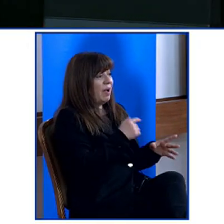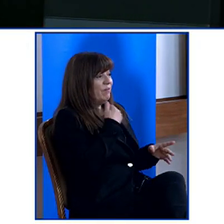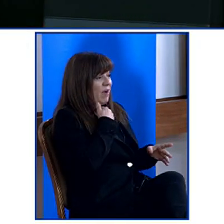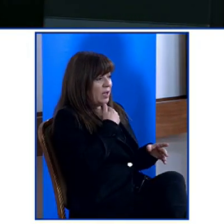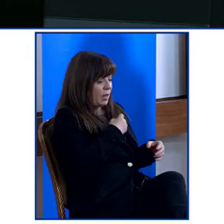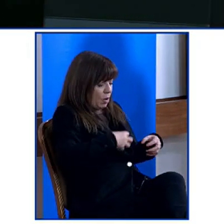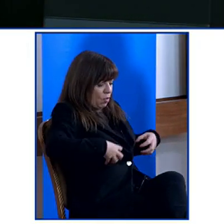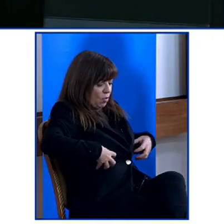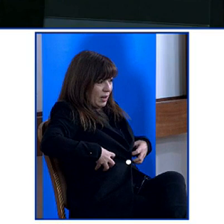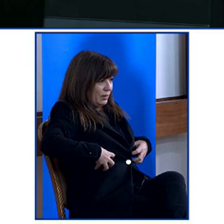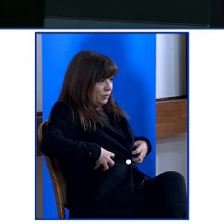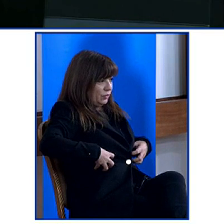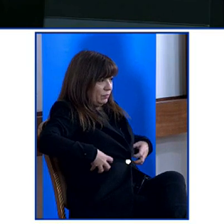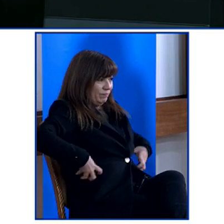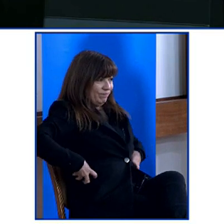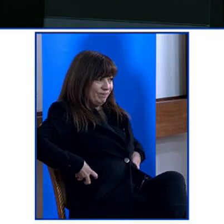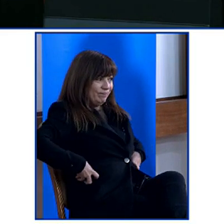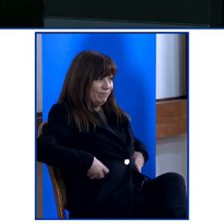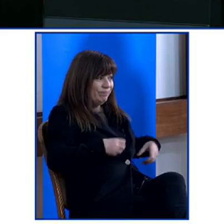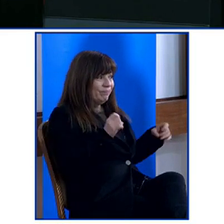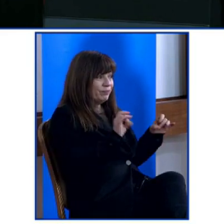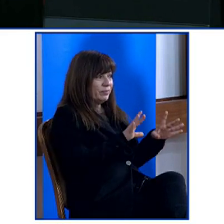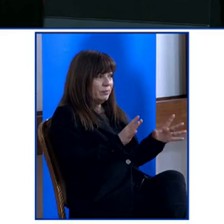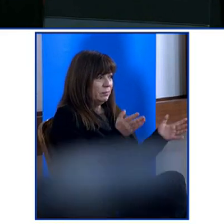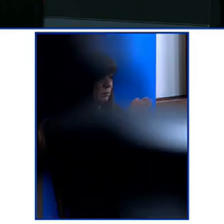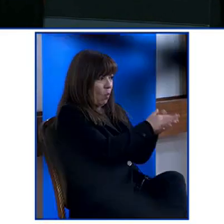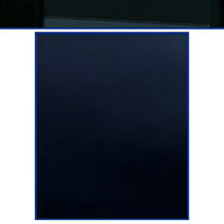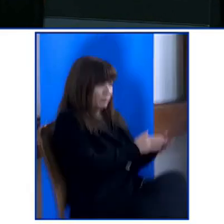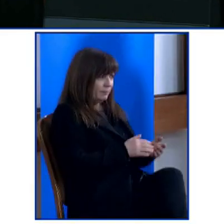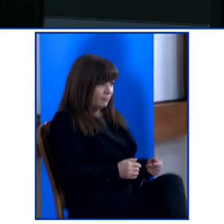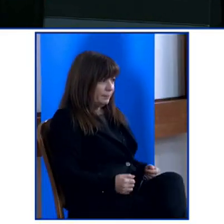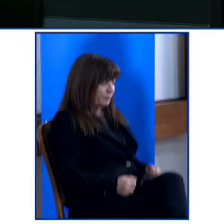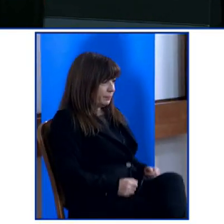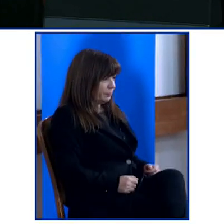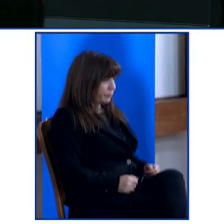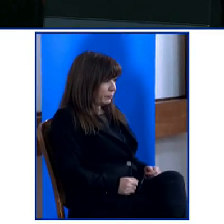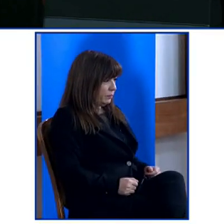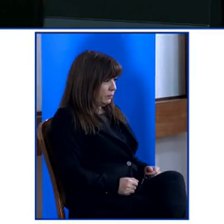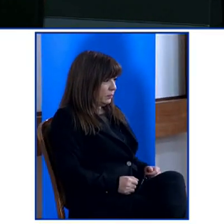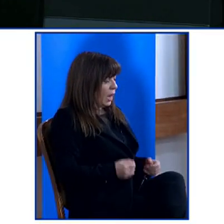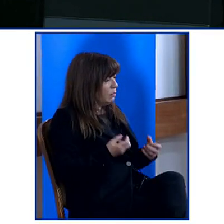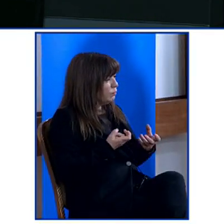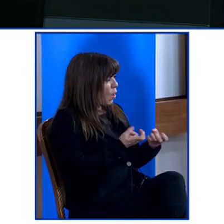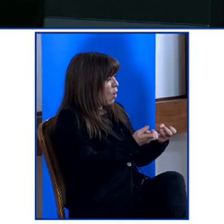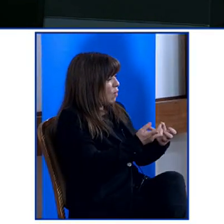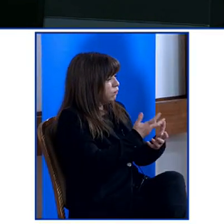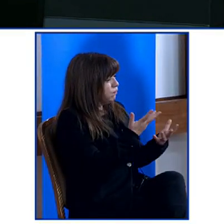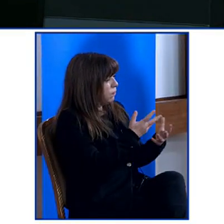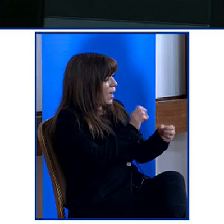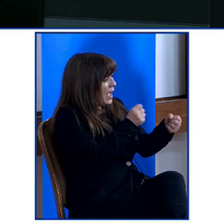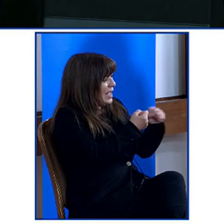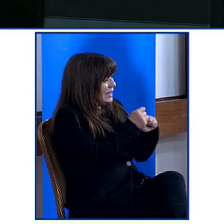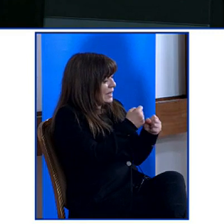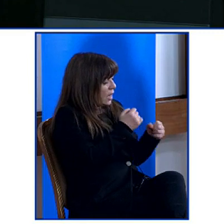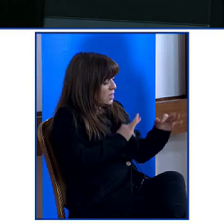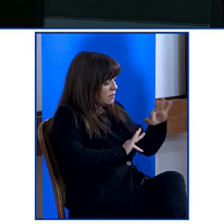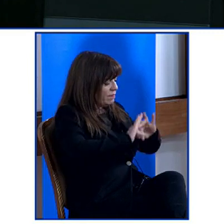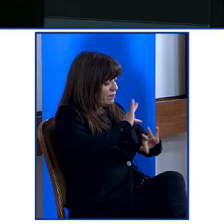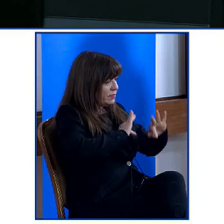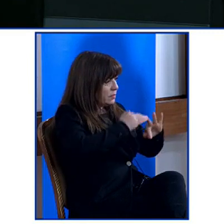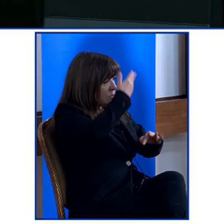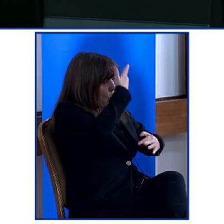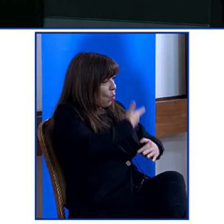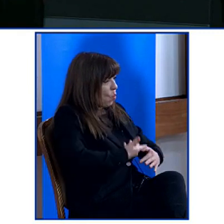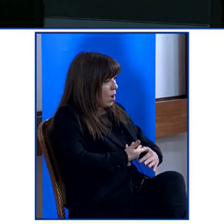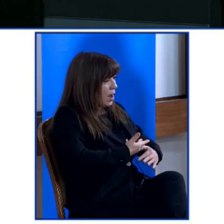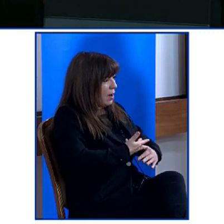Extreme heat can cause cumulative physiological stress on the body, and those most vulnerable, those with